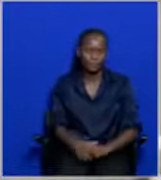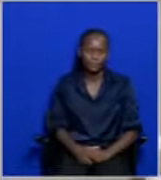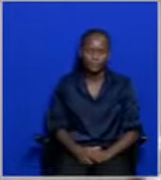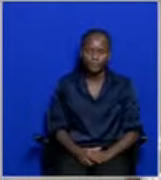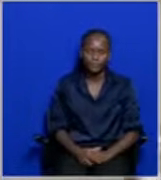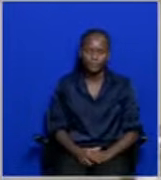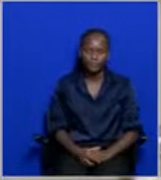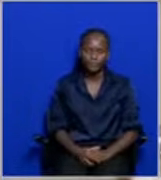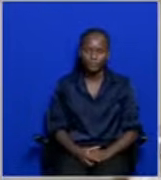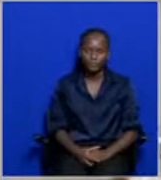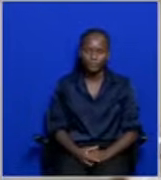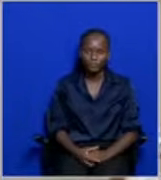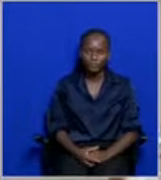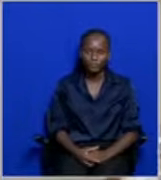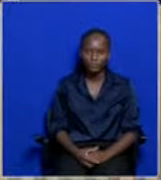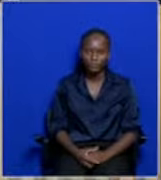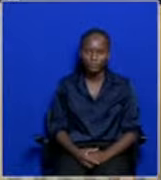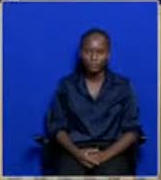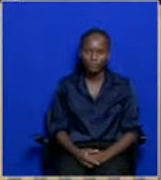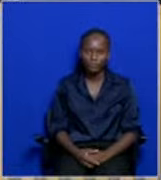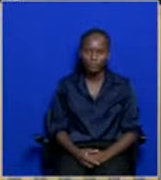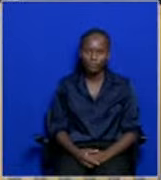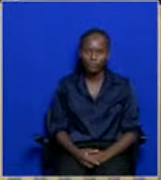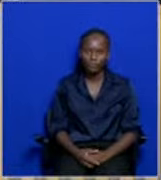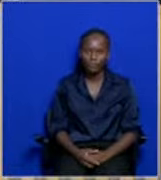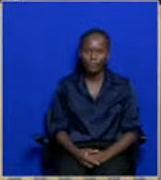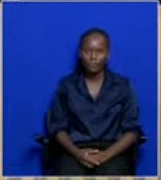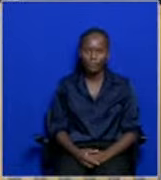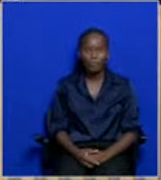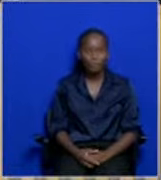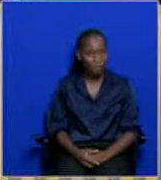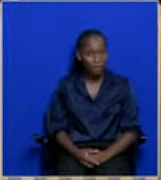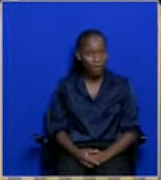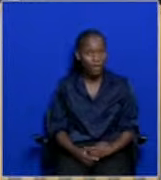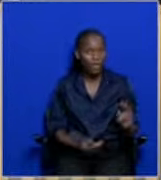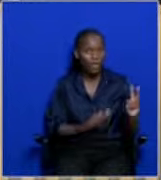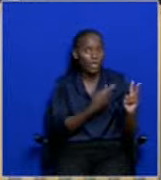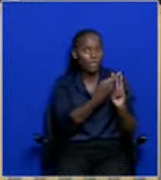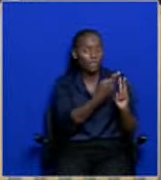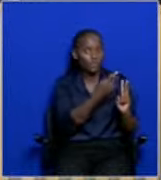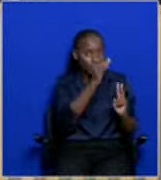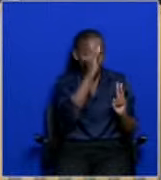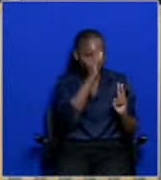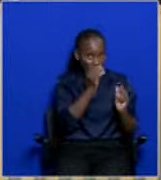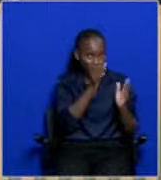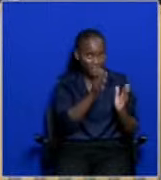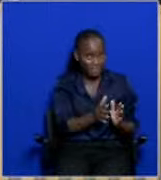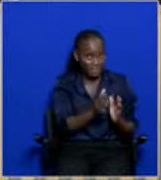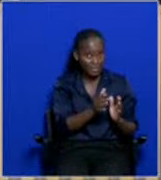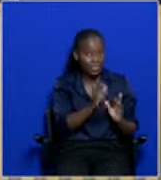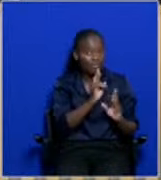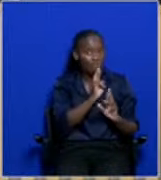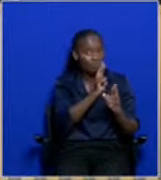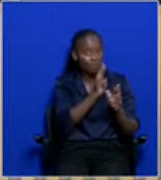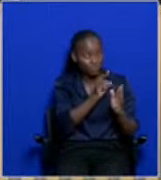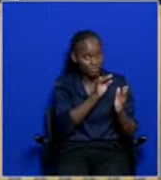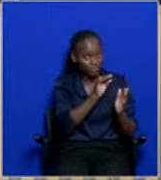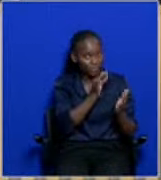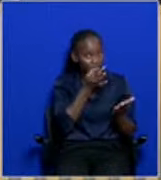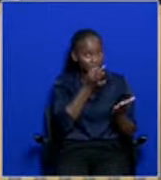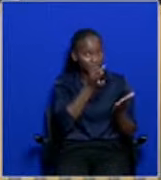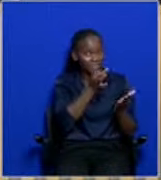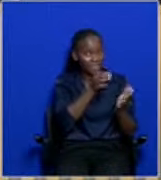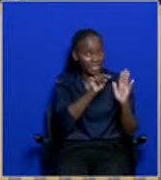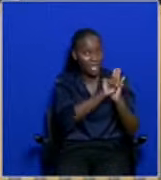a negative report in respect of these two officers, one of whom, of course, we now learn is no longer an officer because she has resigned or